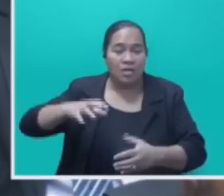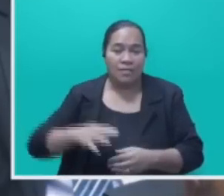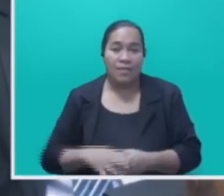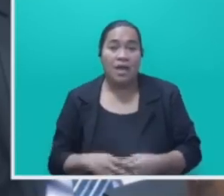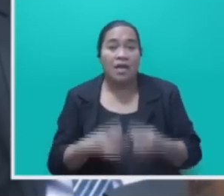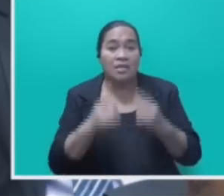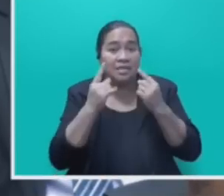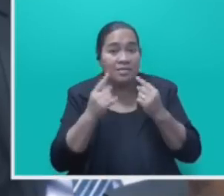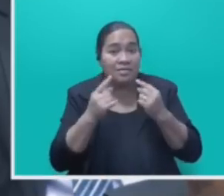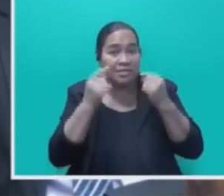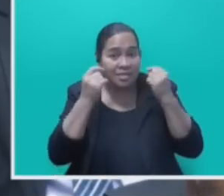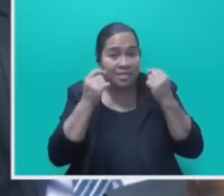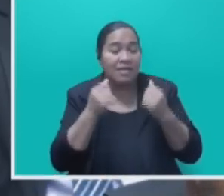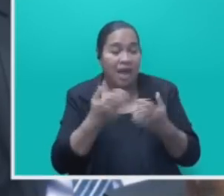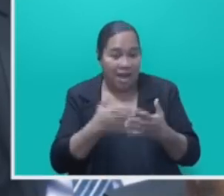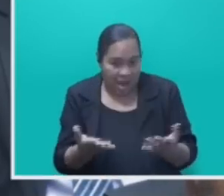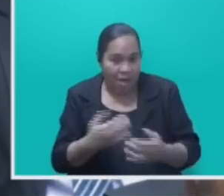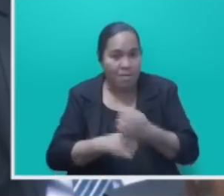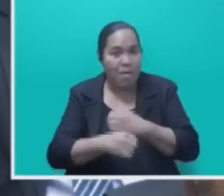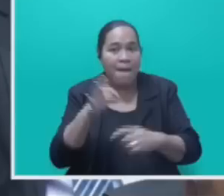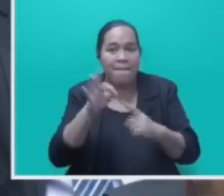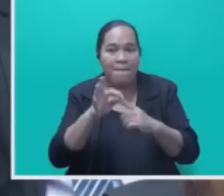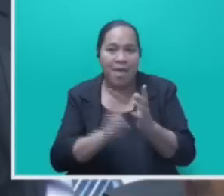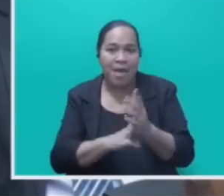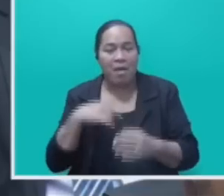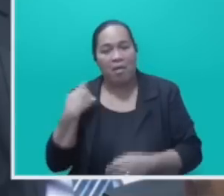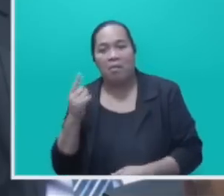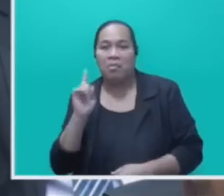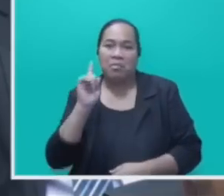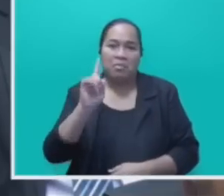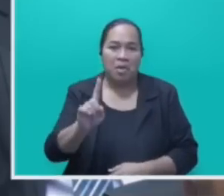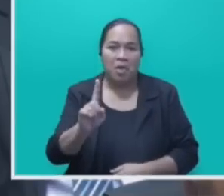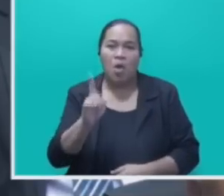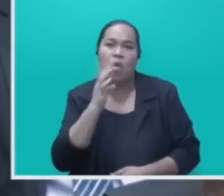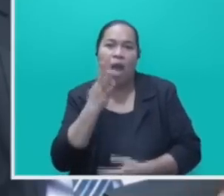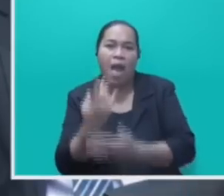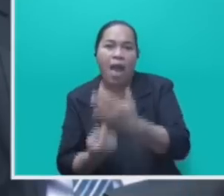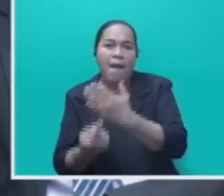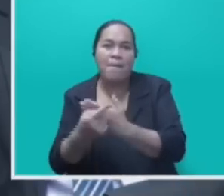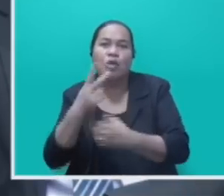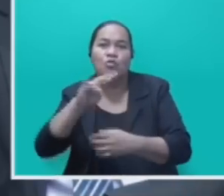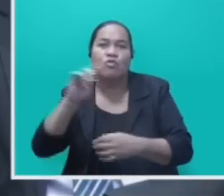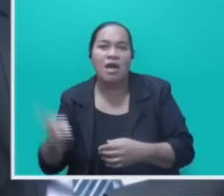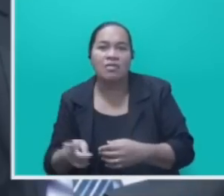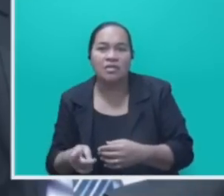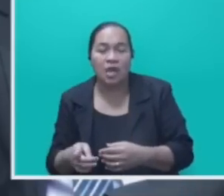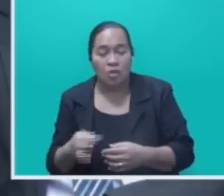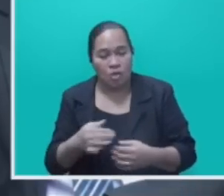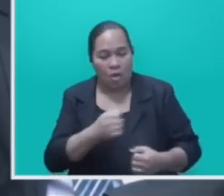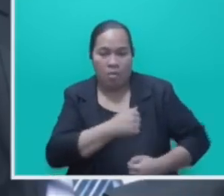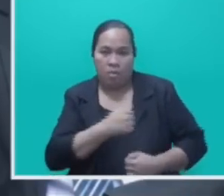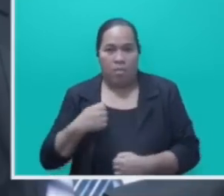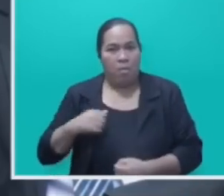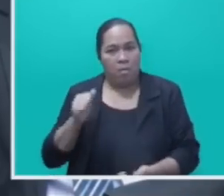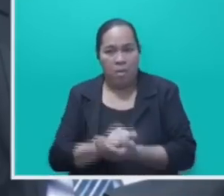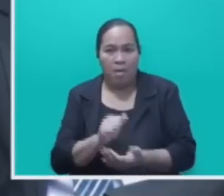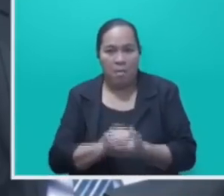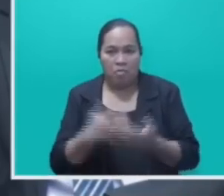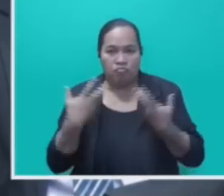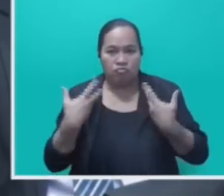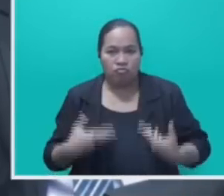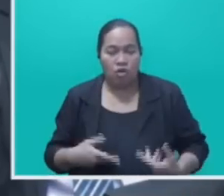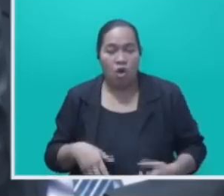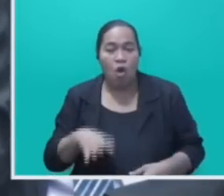Sitibini Rambuka, then and now Prime Minister, made a guest appearance during the mutiny with his fully pressed uniform, lurking to pick